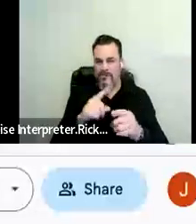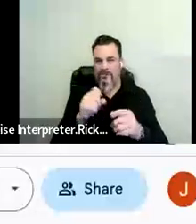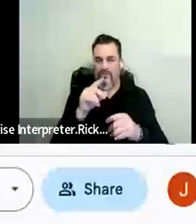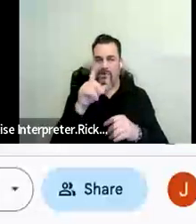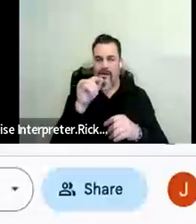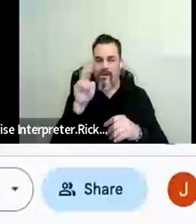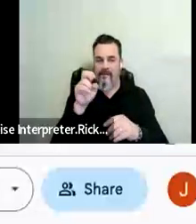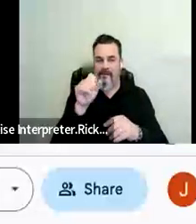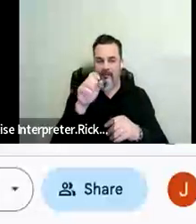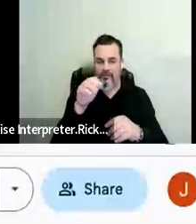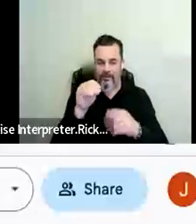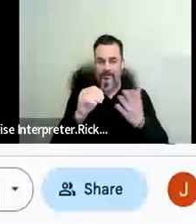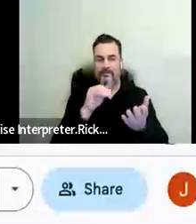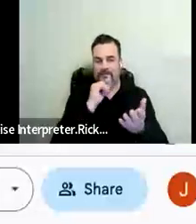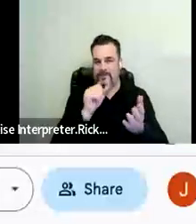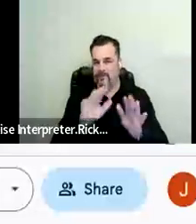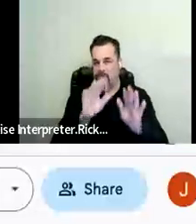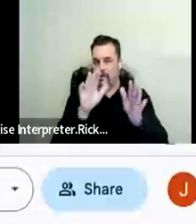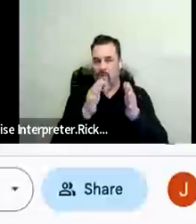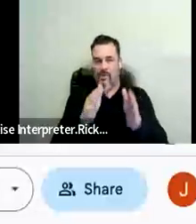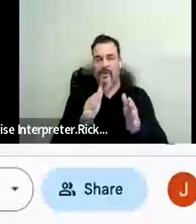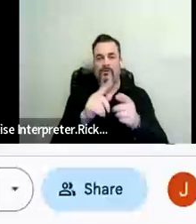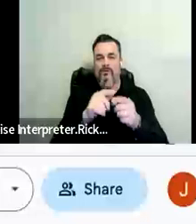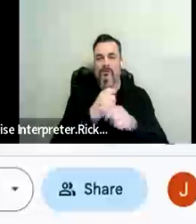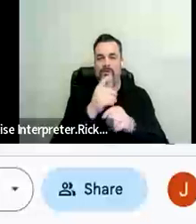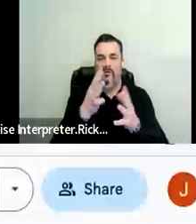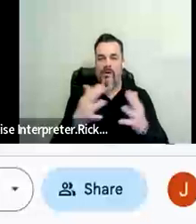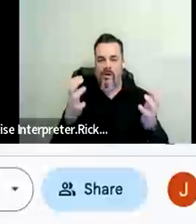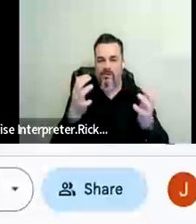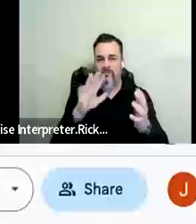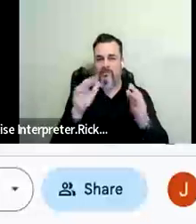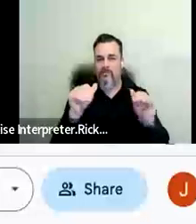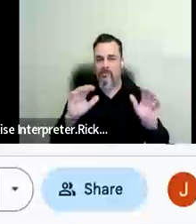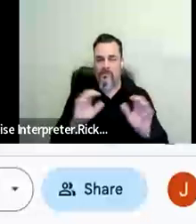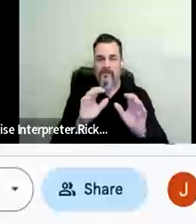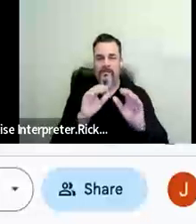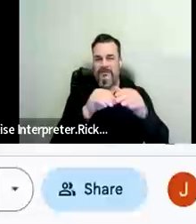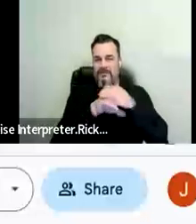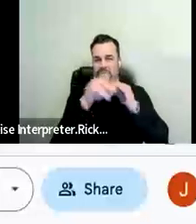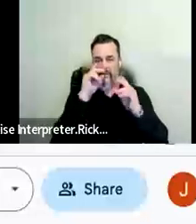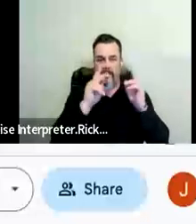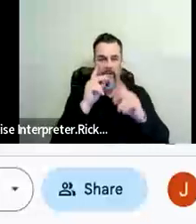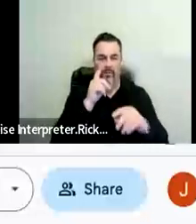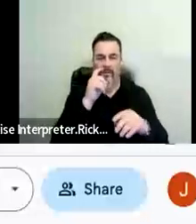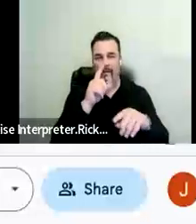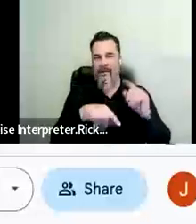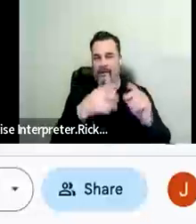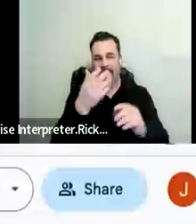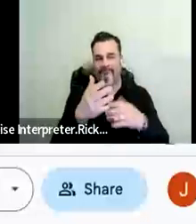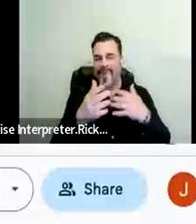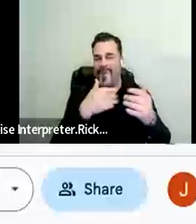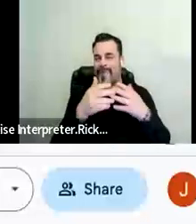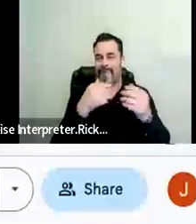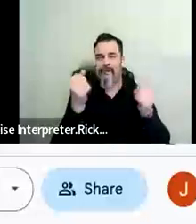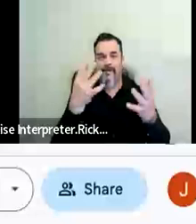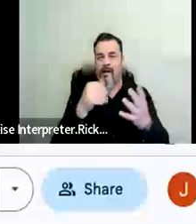streaming is a great way to make your audience, your performances accessible for people who can't get there, regardless of how many other